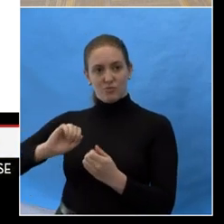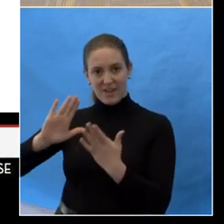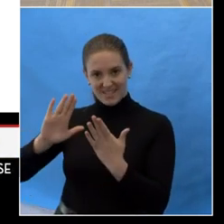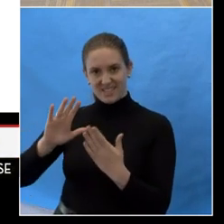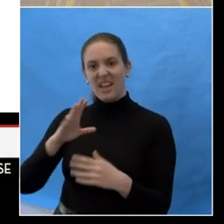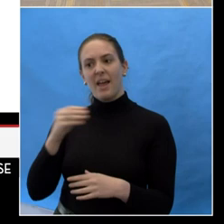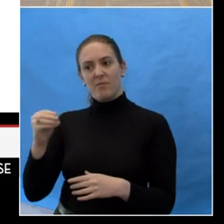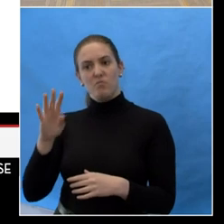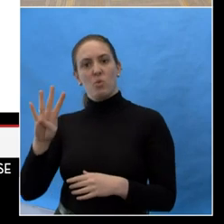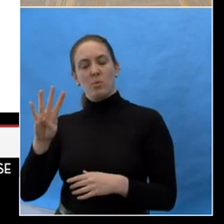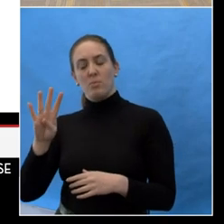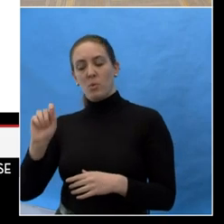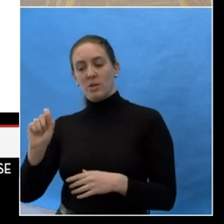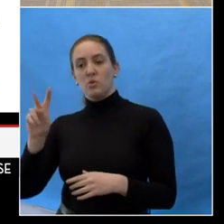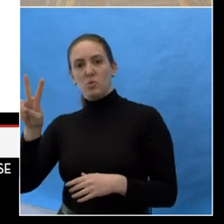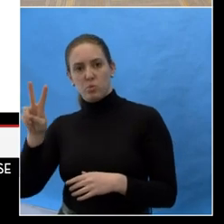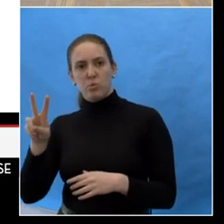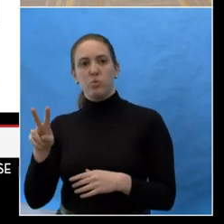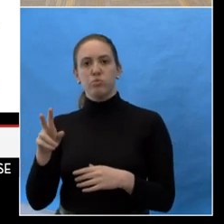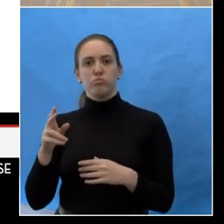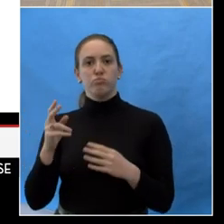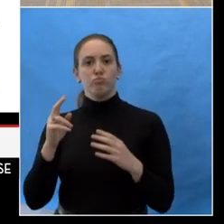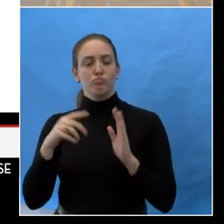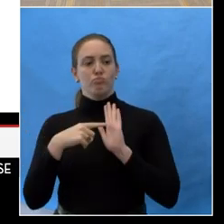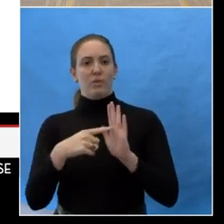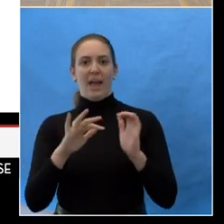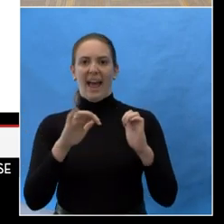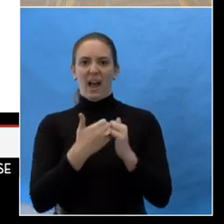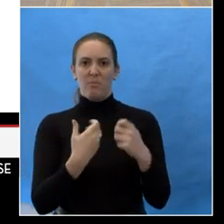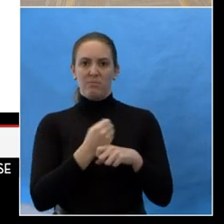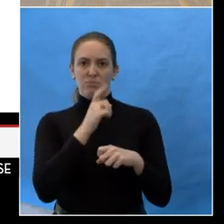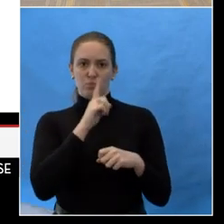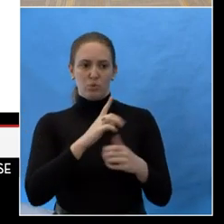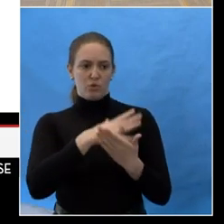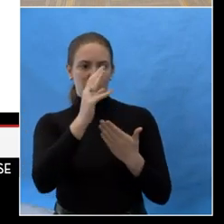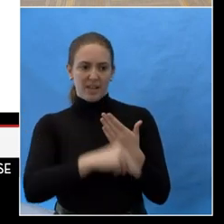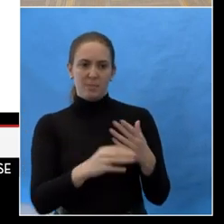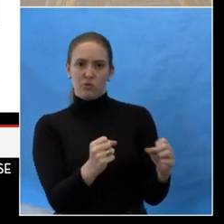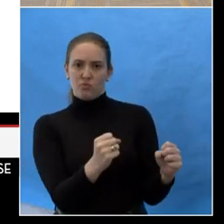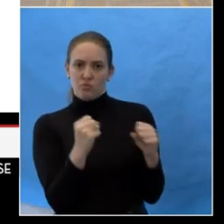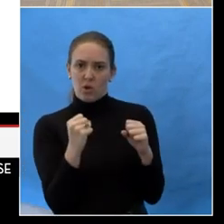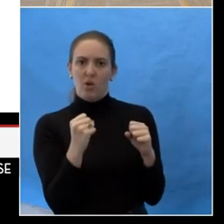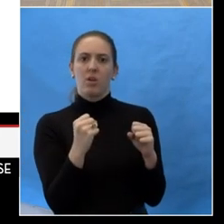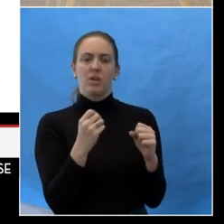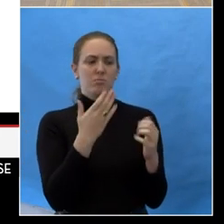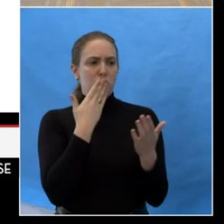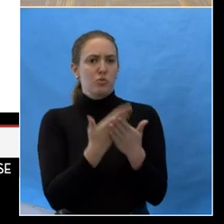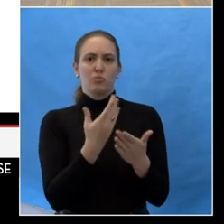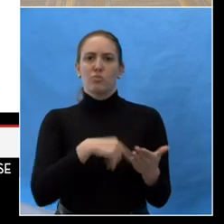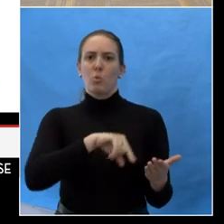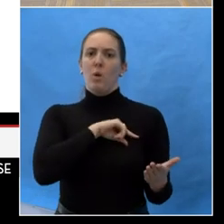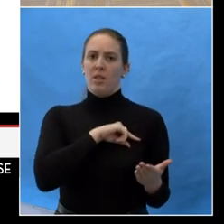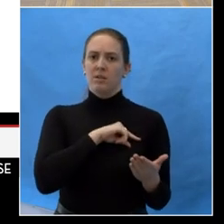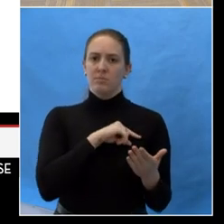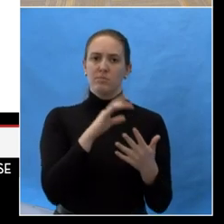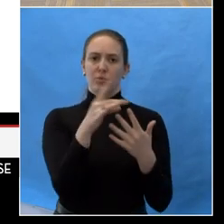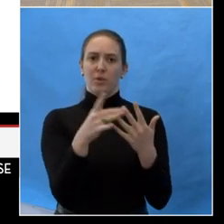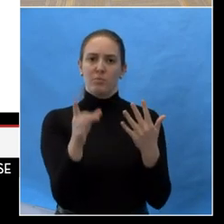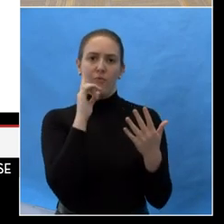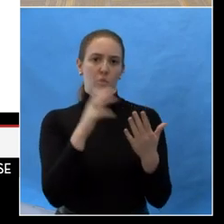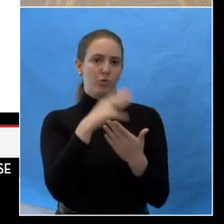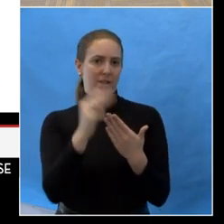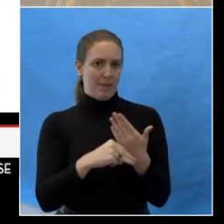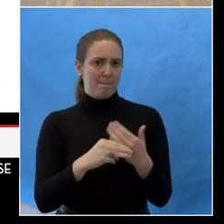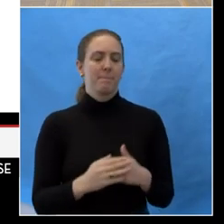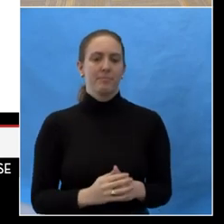provide a plan for supporting schools in making strong curricula selections. Next slide, please. The task